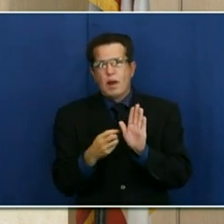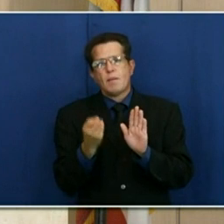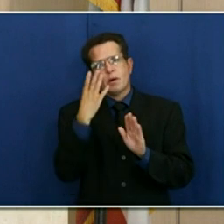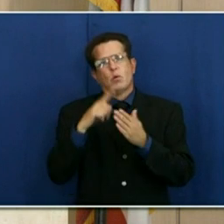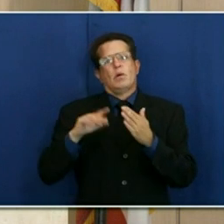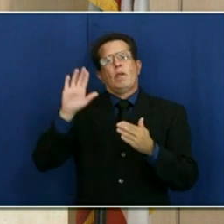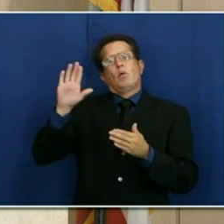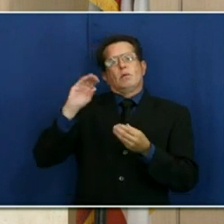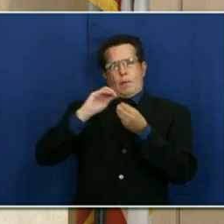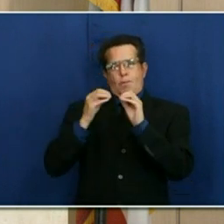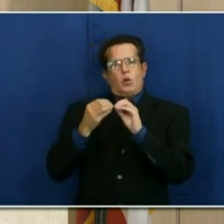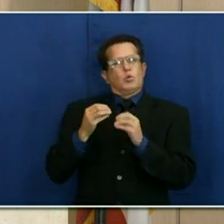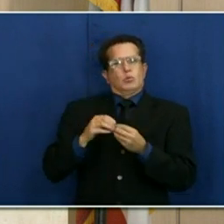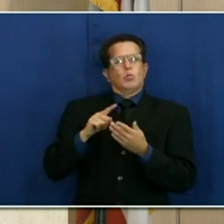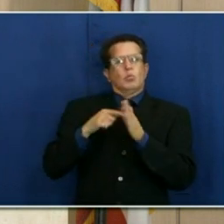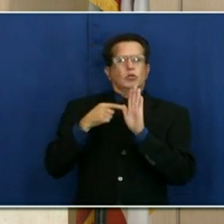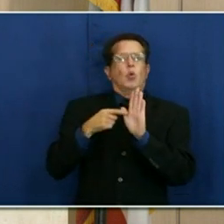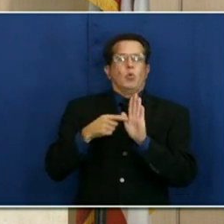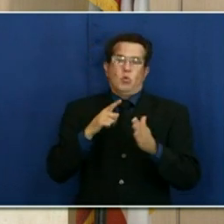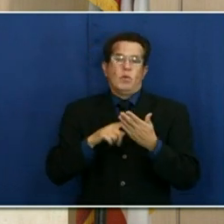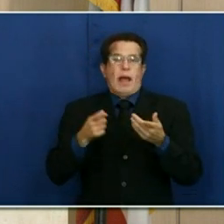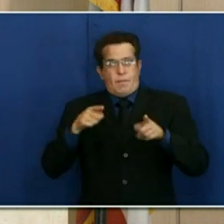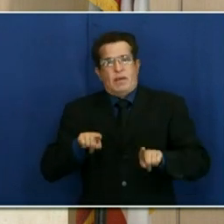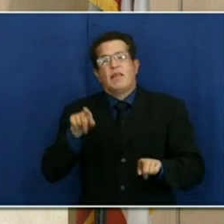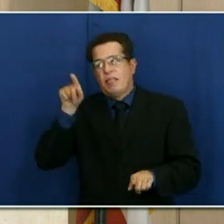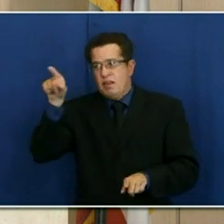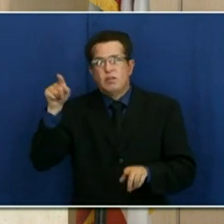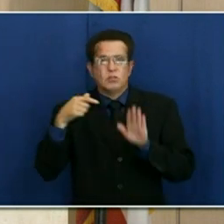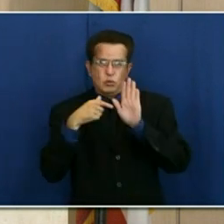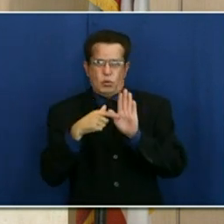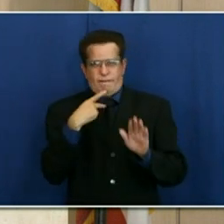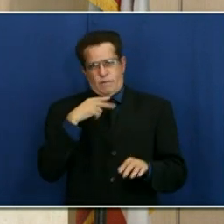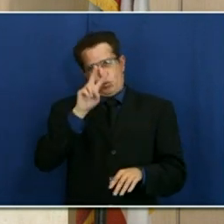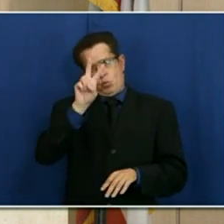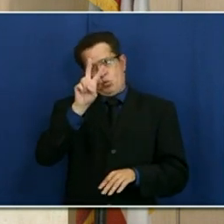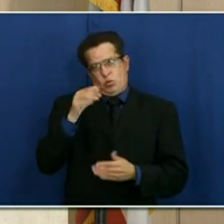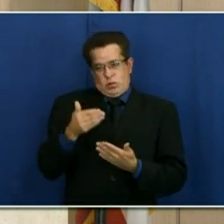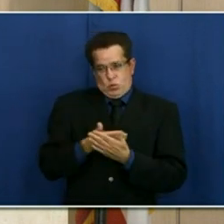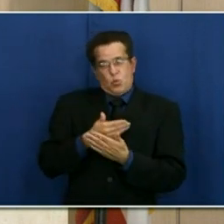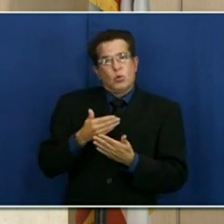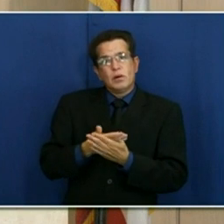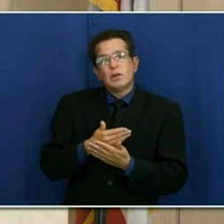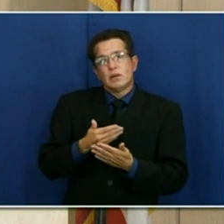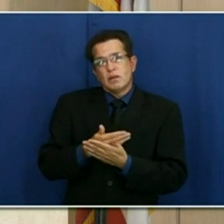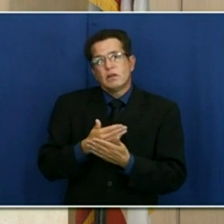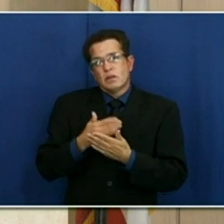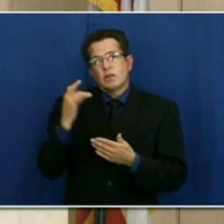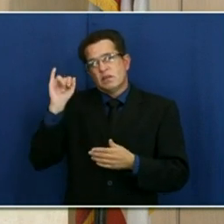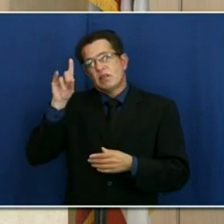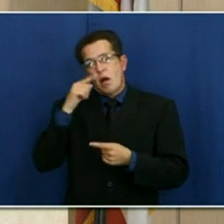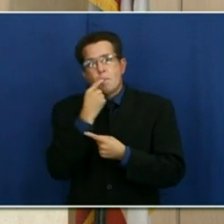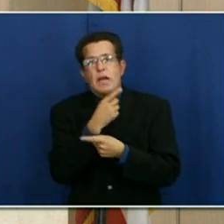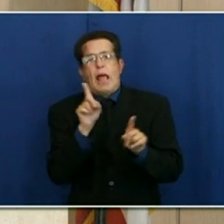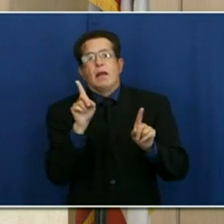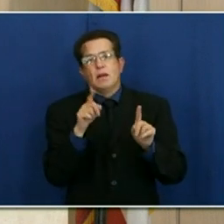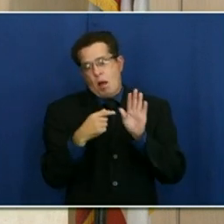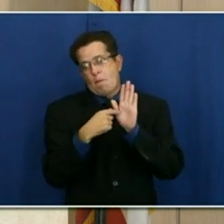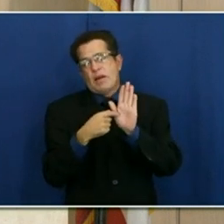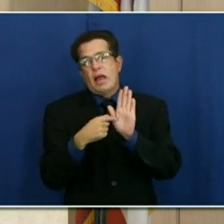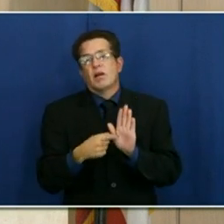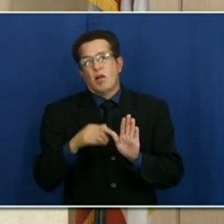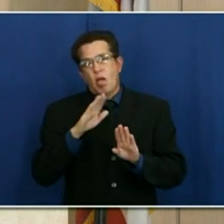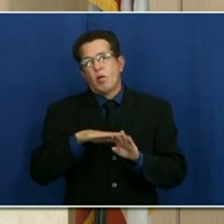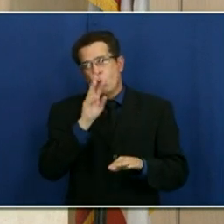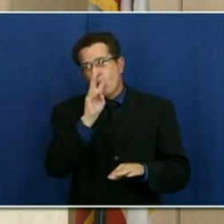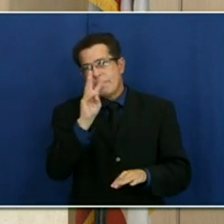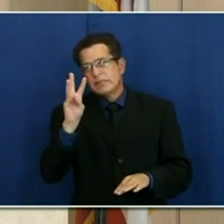that they have had. They reported 2 new cases since, I believe, the last time that they updated it. And they also show